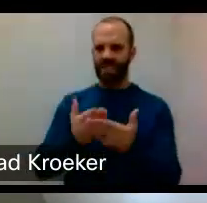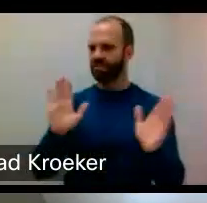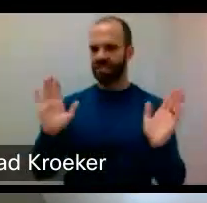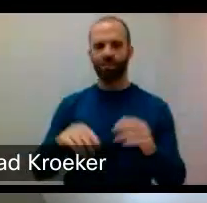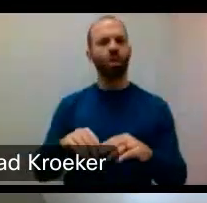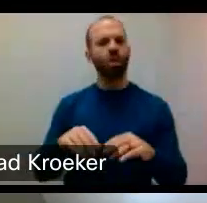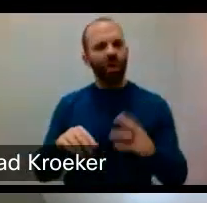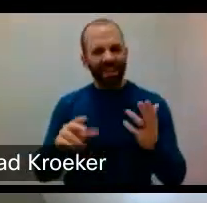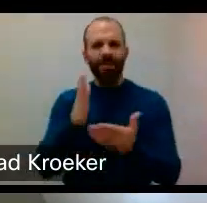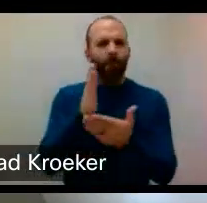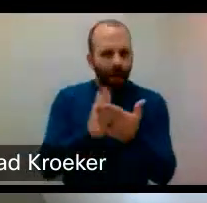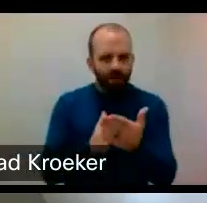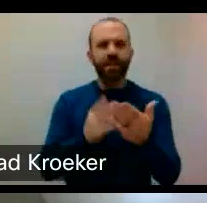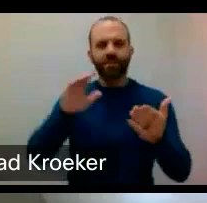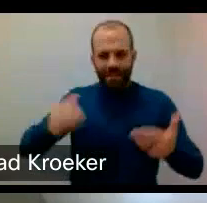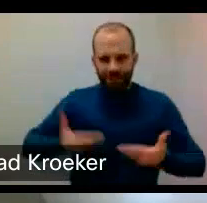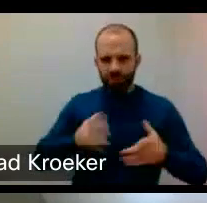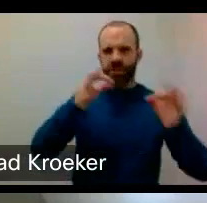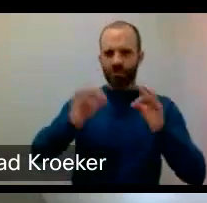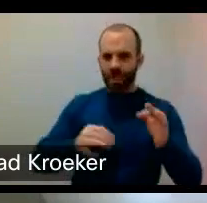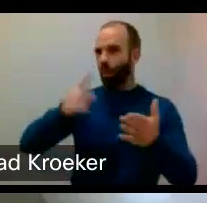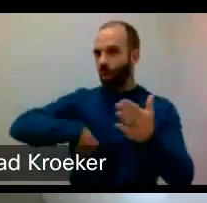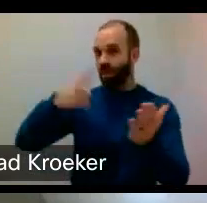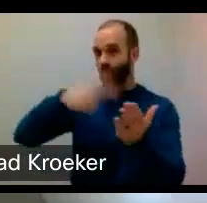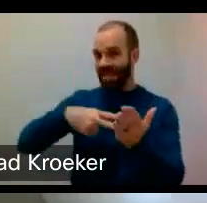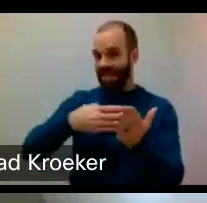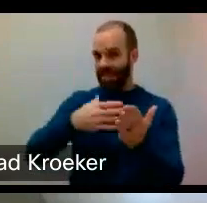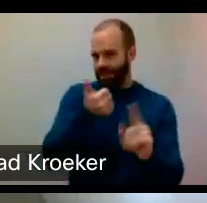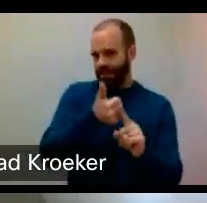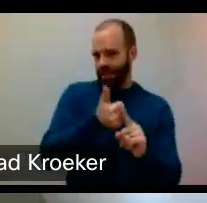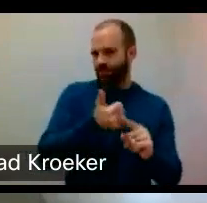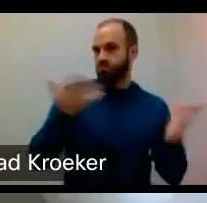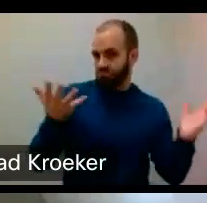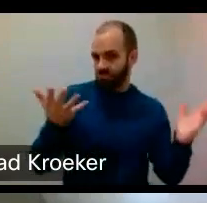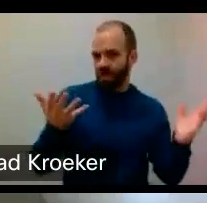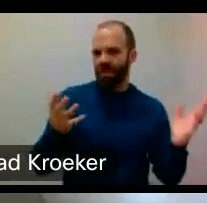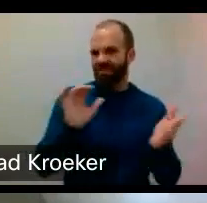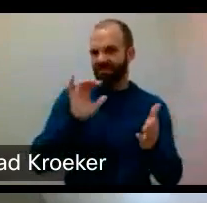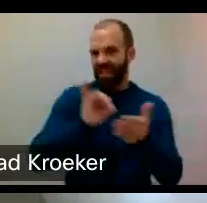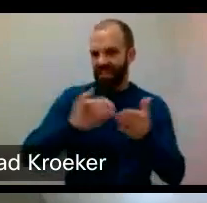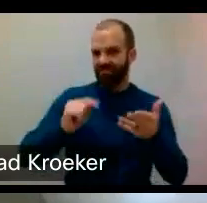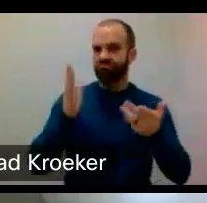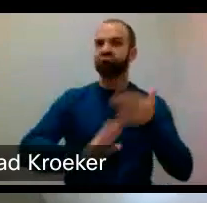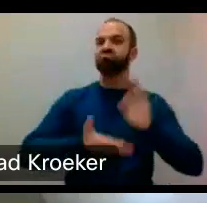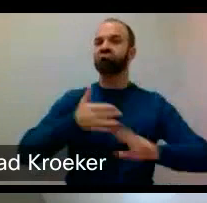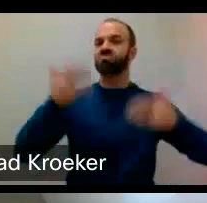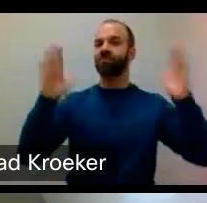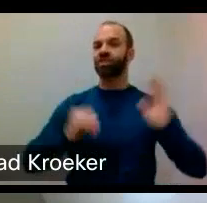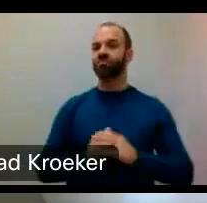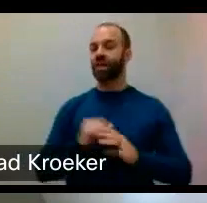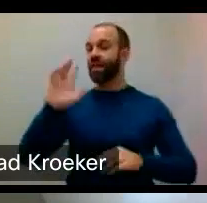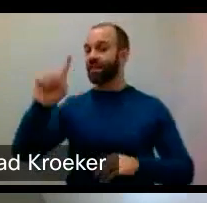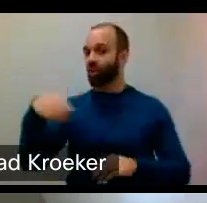to introduce the reading that you have done. But if that's all you did, that would just be a